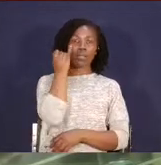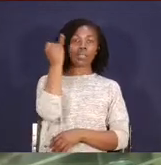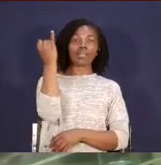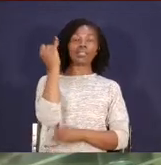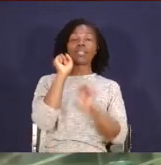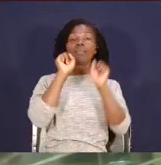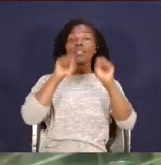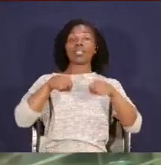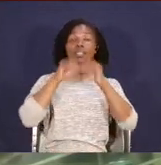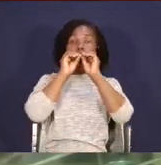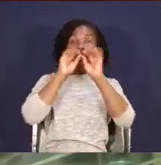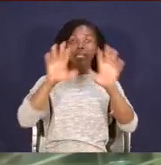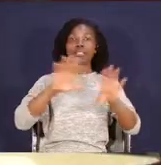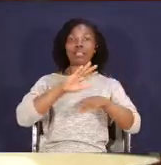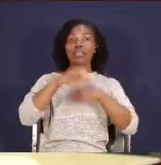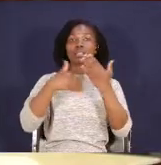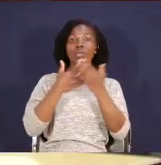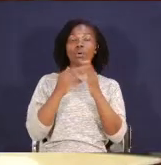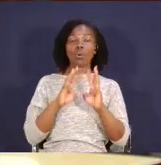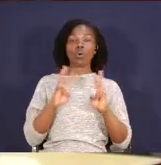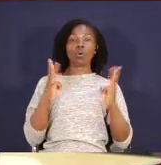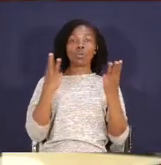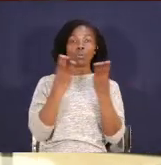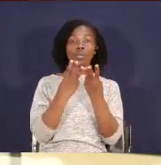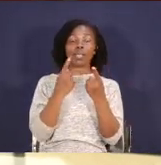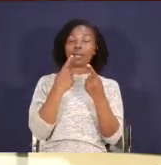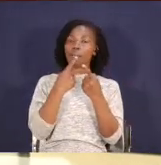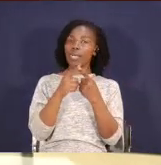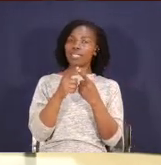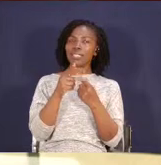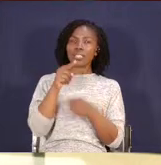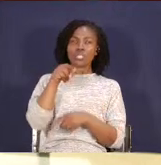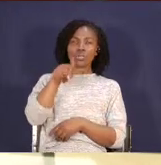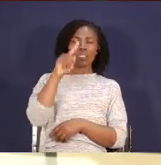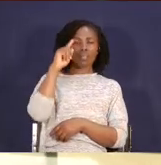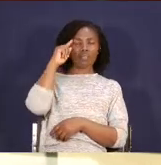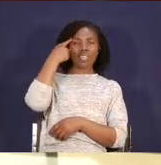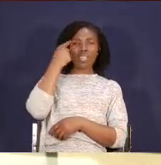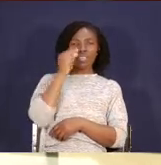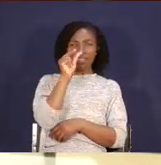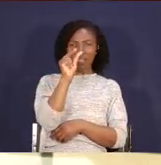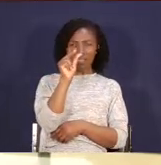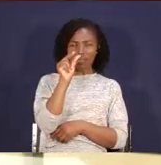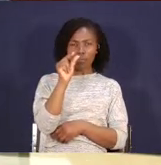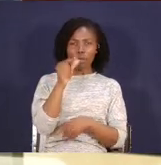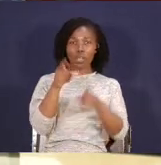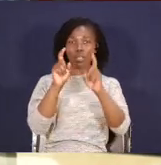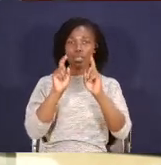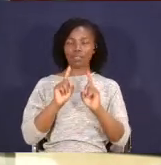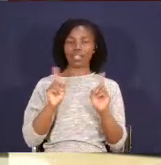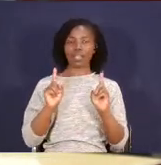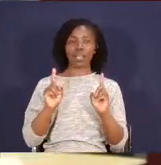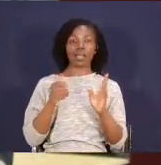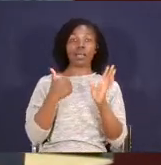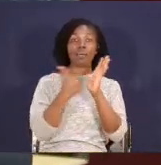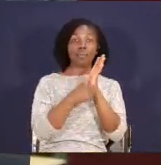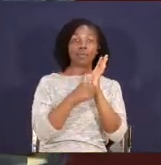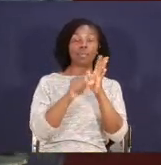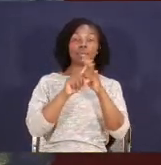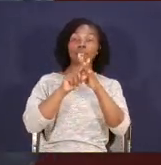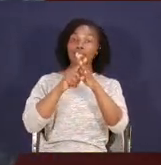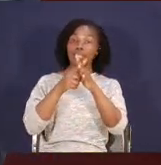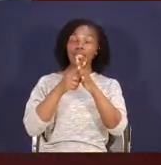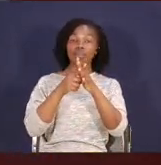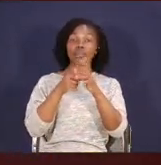the whole world. But don't think that that gift is small. That will be a problem. What we need to do is to begin to release